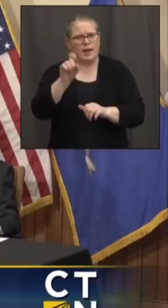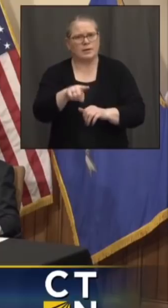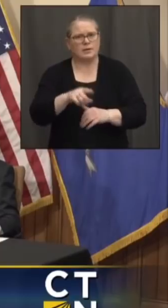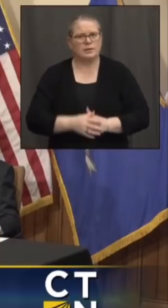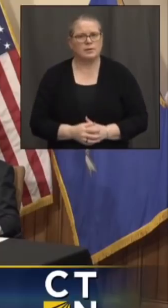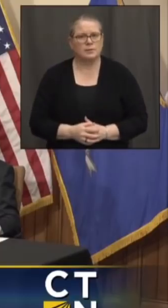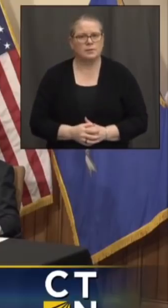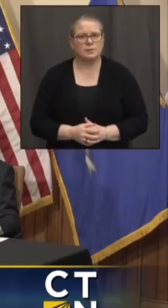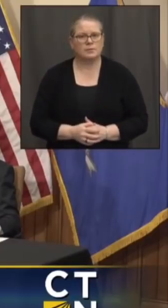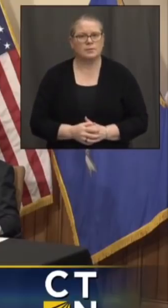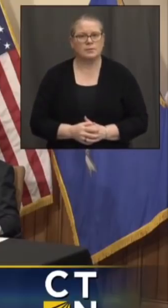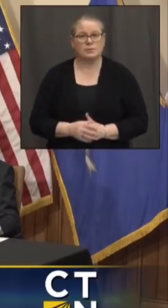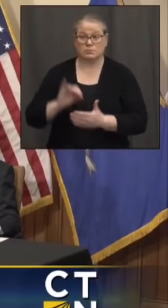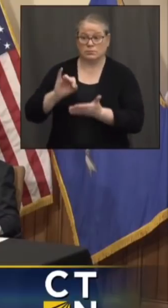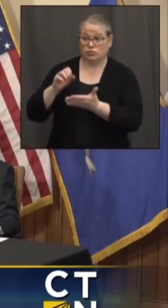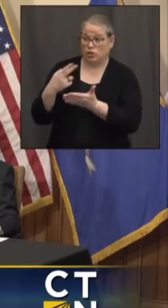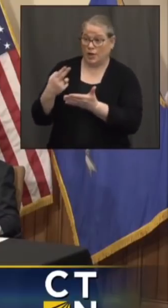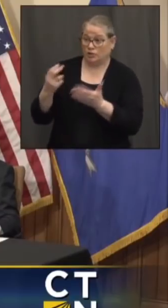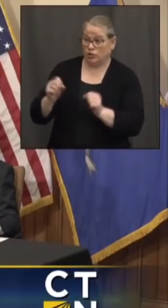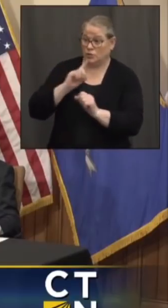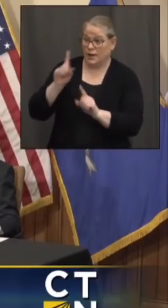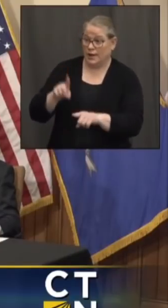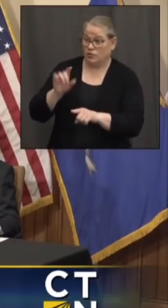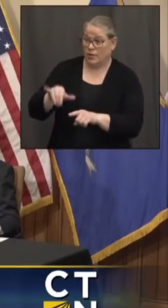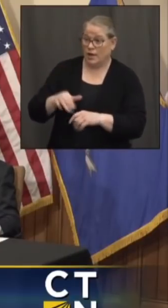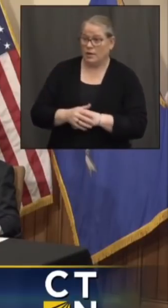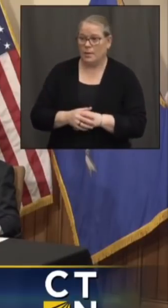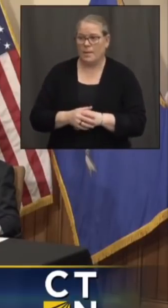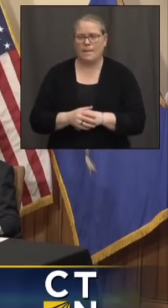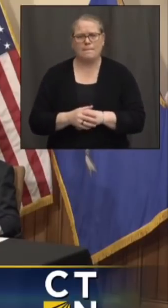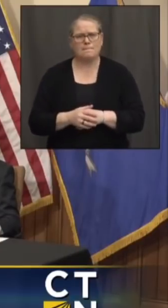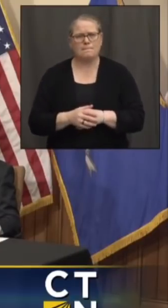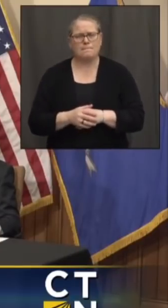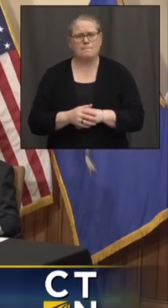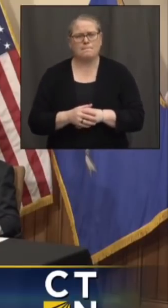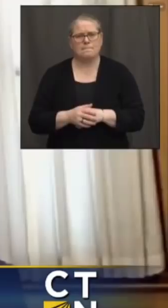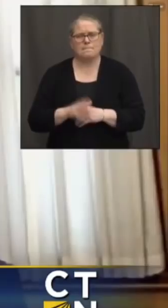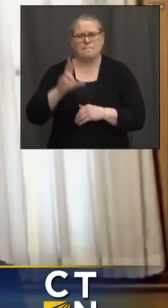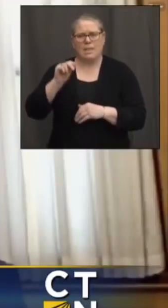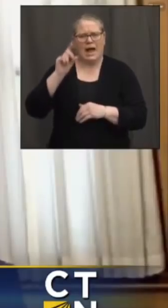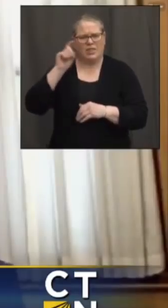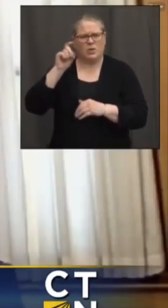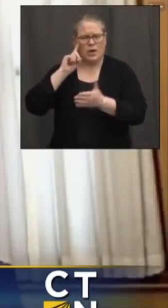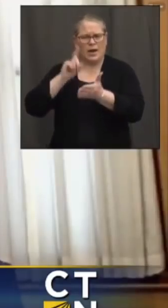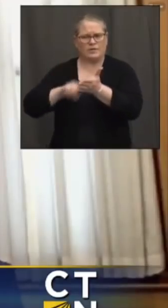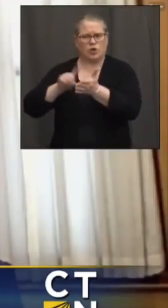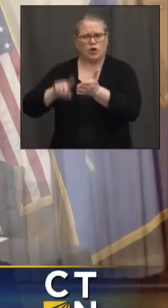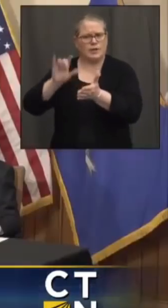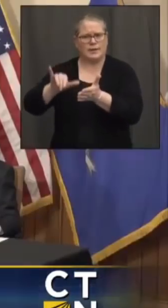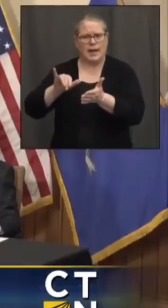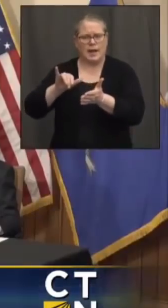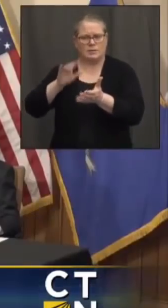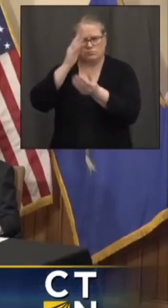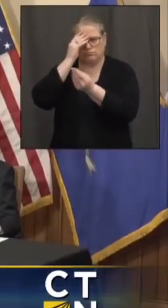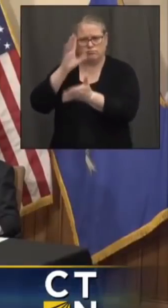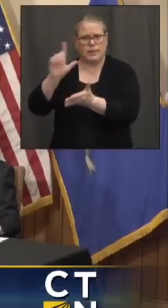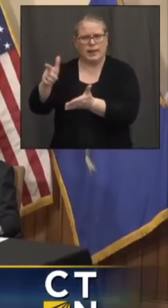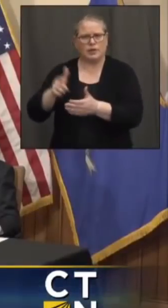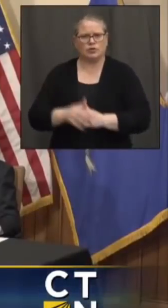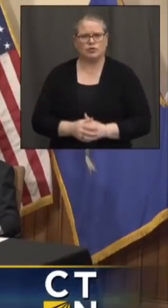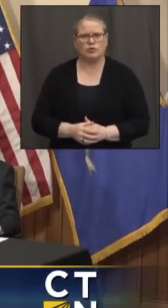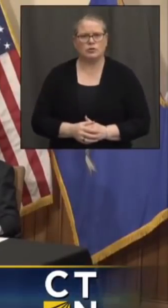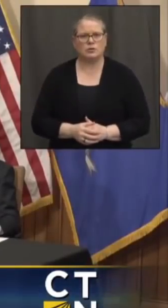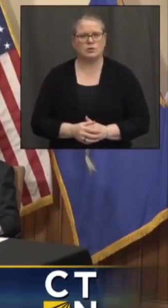You got that, Josh? No, I think we'd have to look into that and get back to you. Yeah. Okay, I'll check